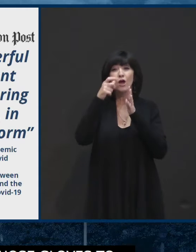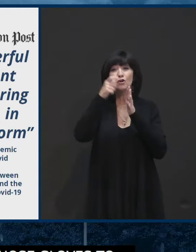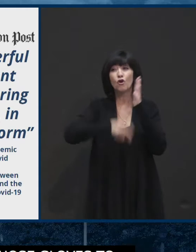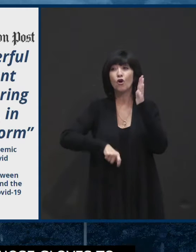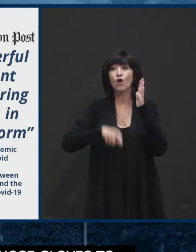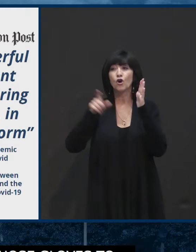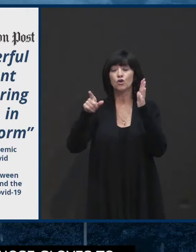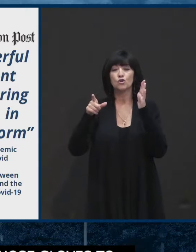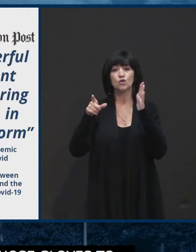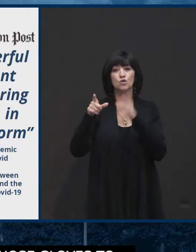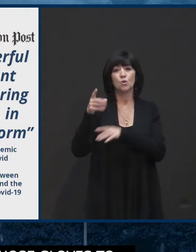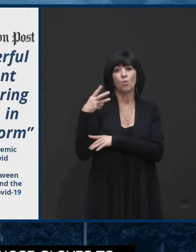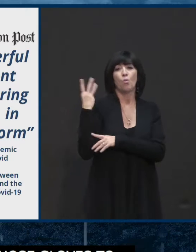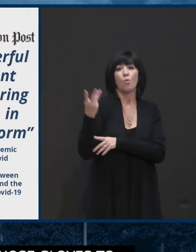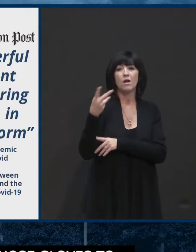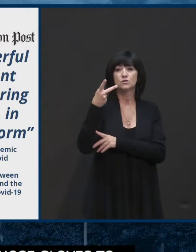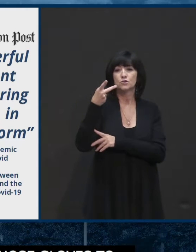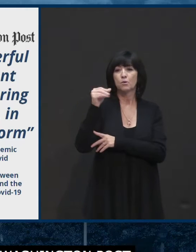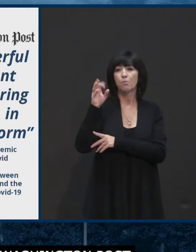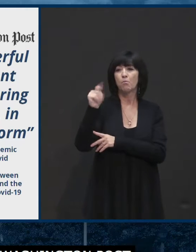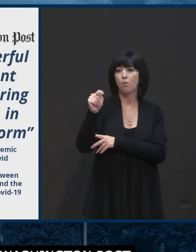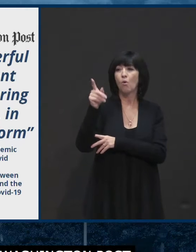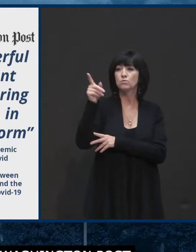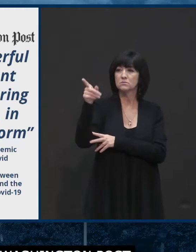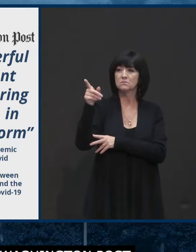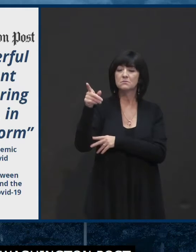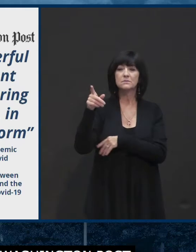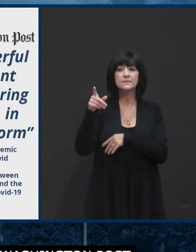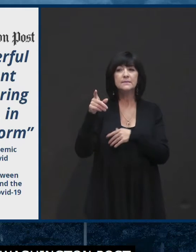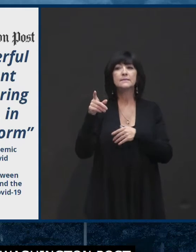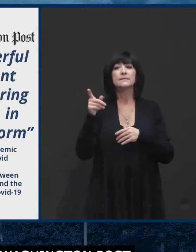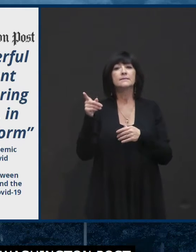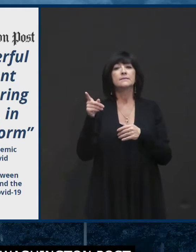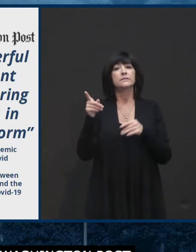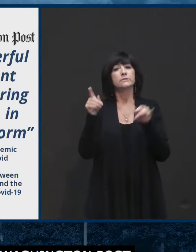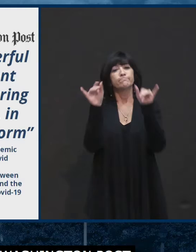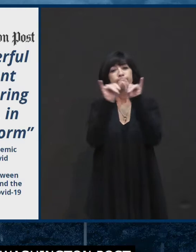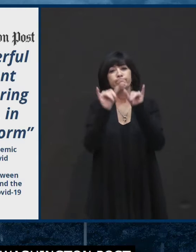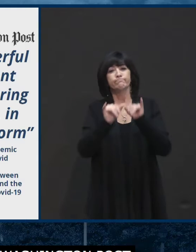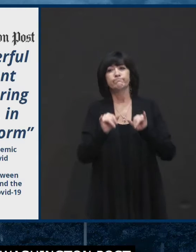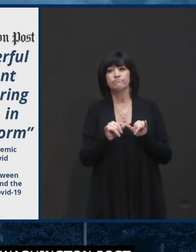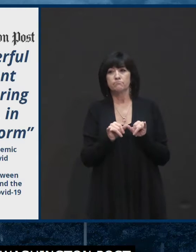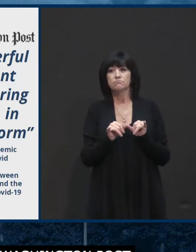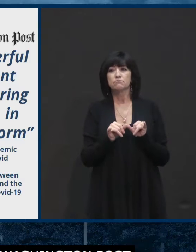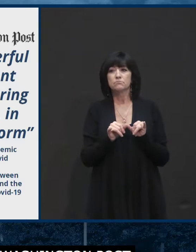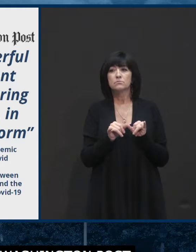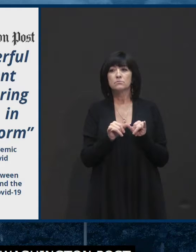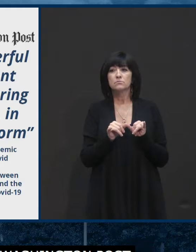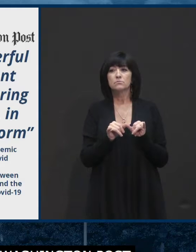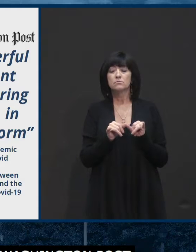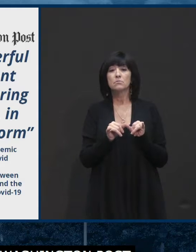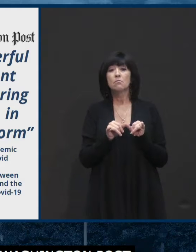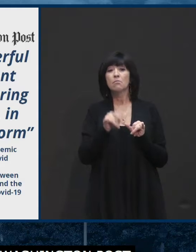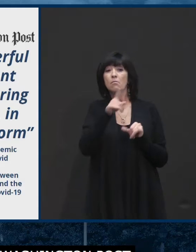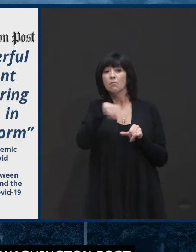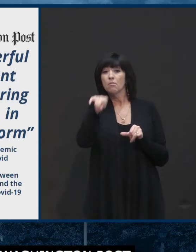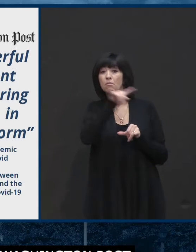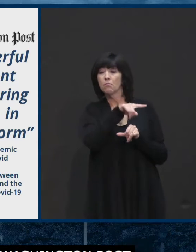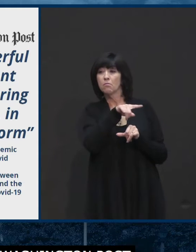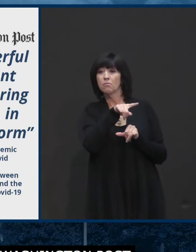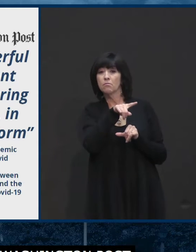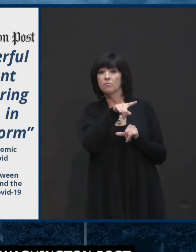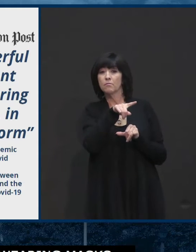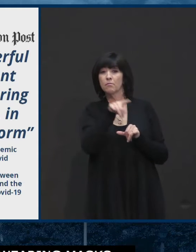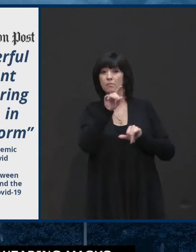where people report wearing masks voluntarily are states that have have